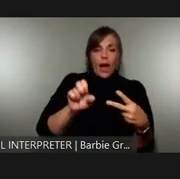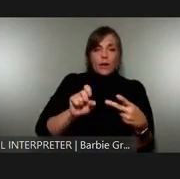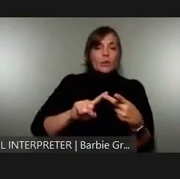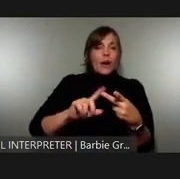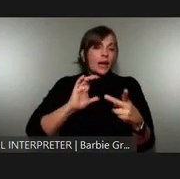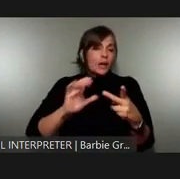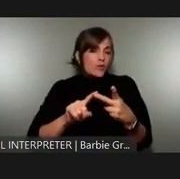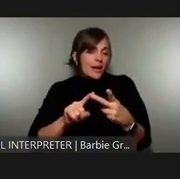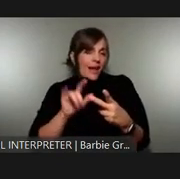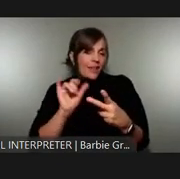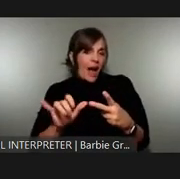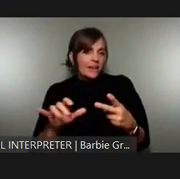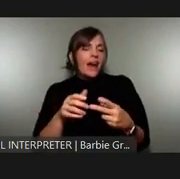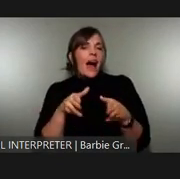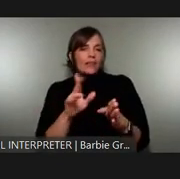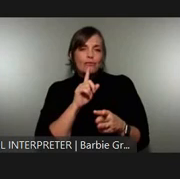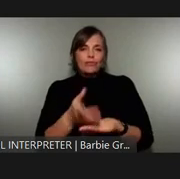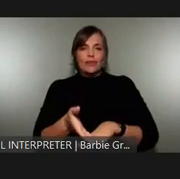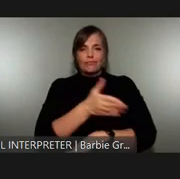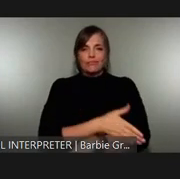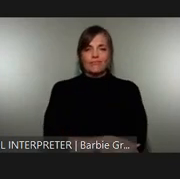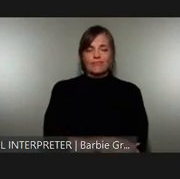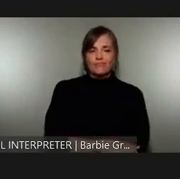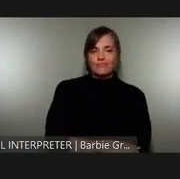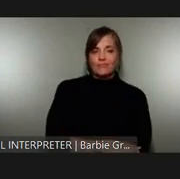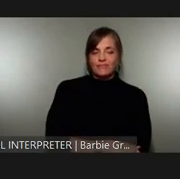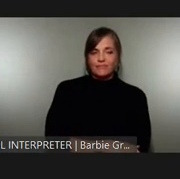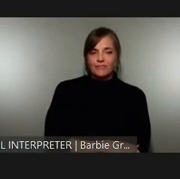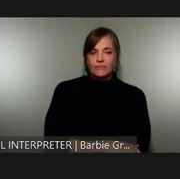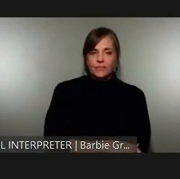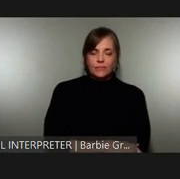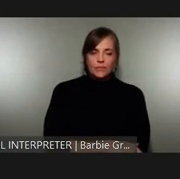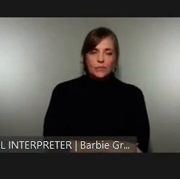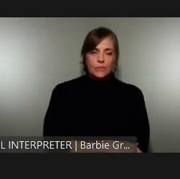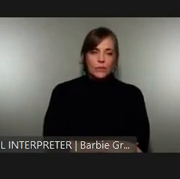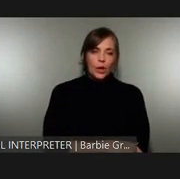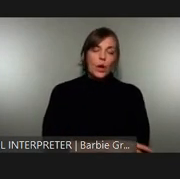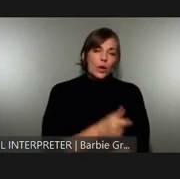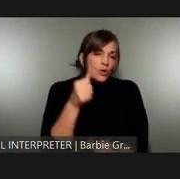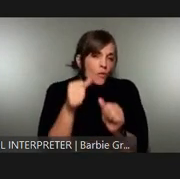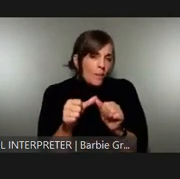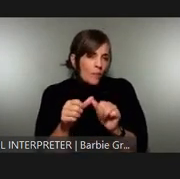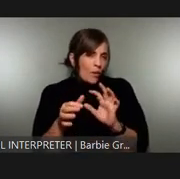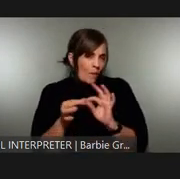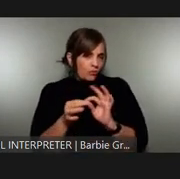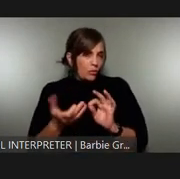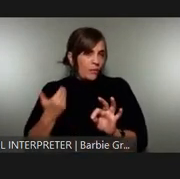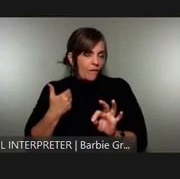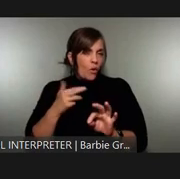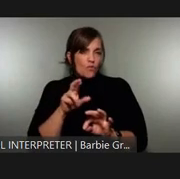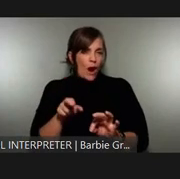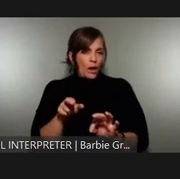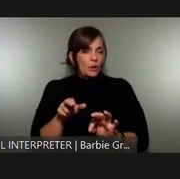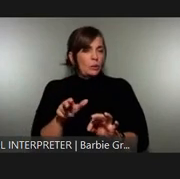So I want to wrap by sharing the story of Rochester. You'll remember how it all began. And so on the left-hand side, we were